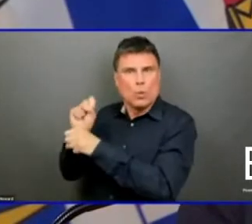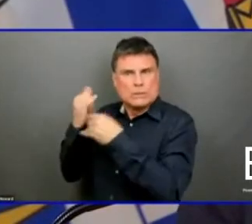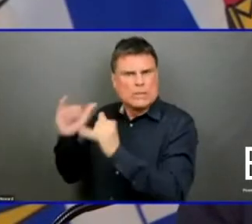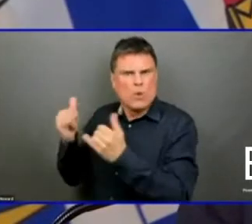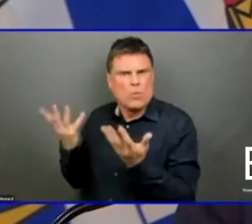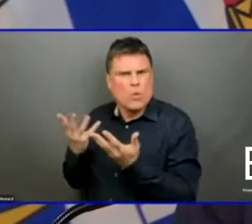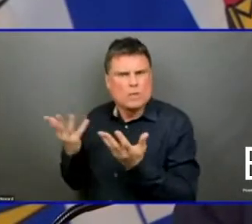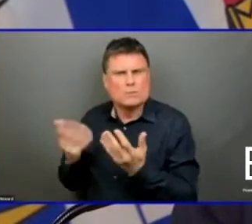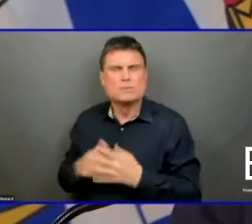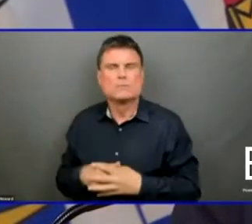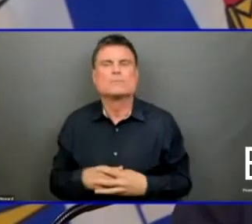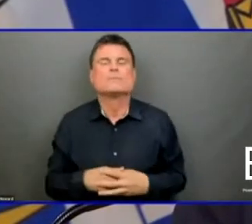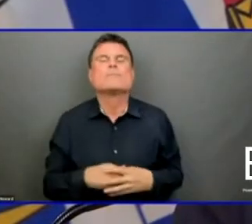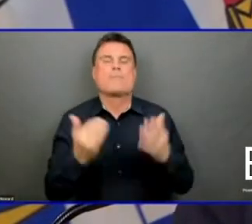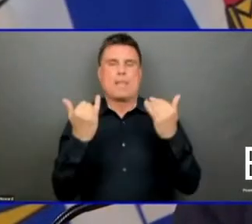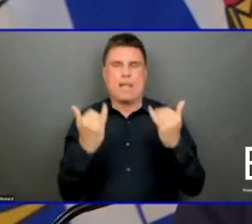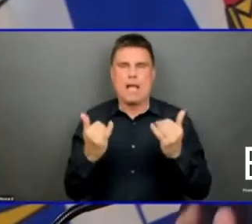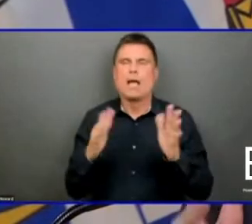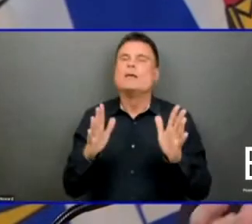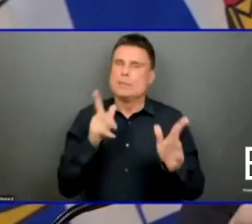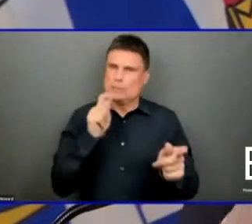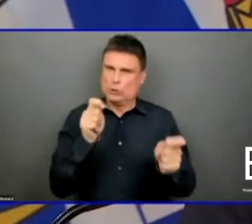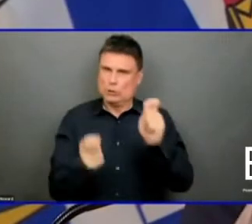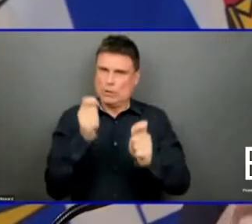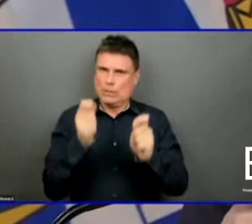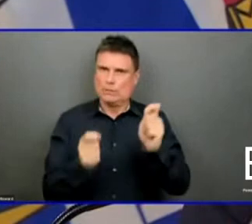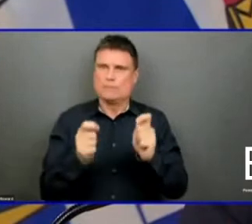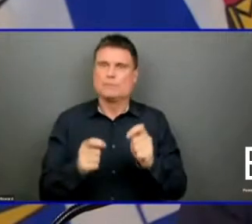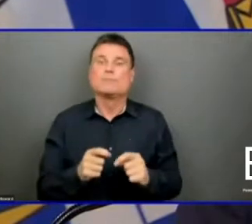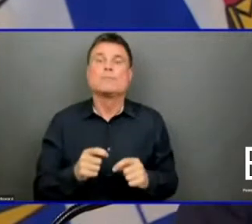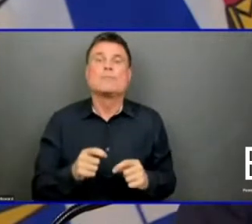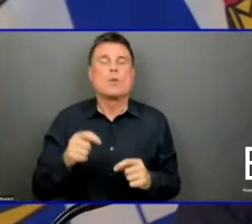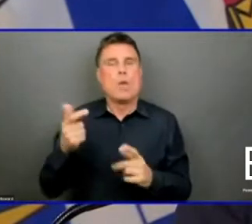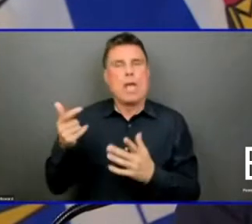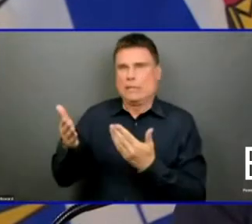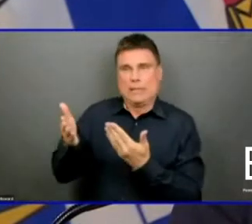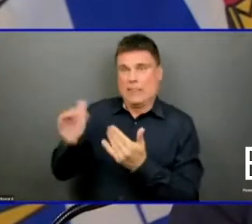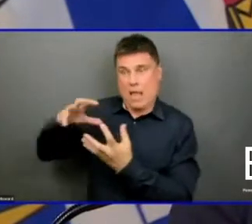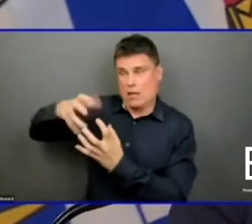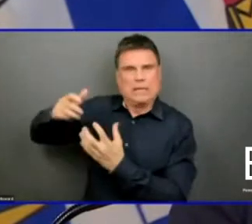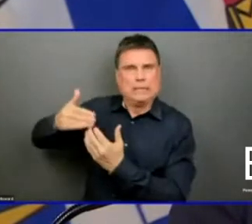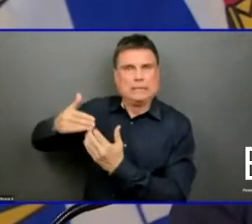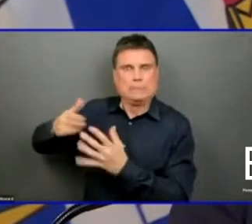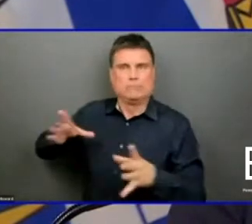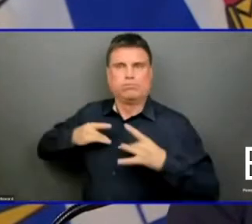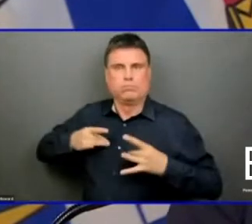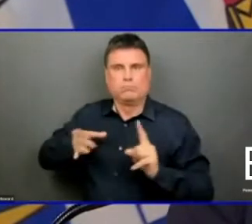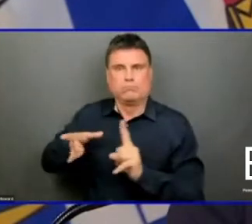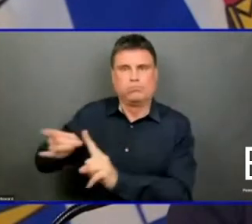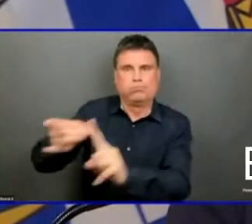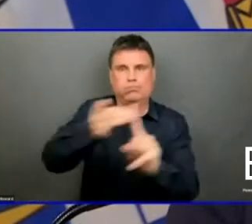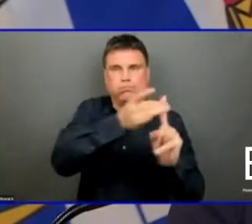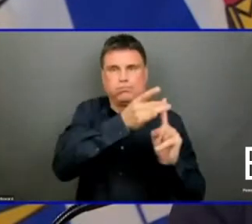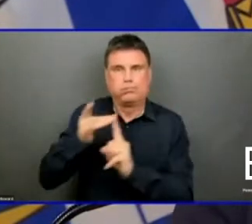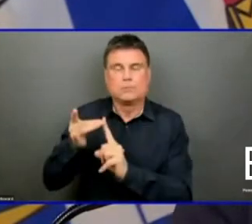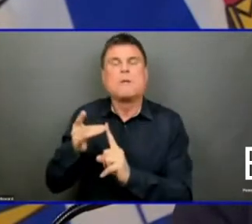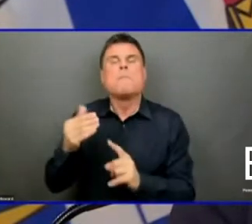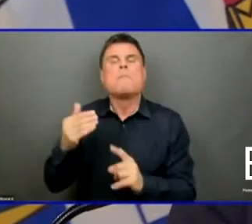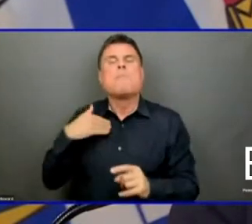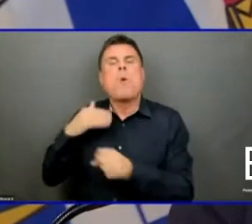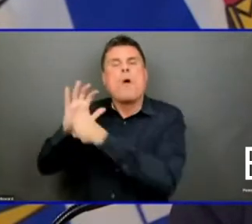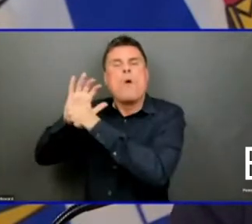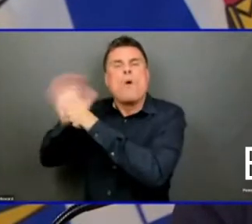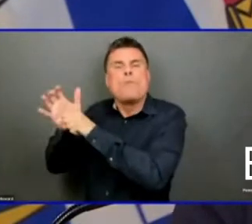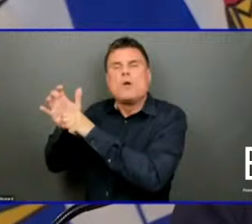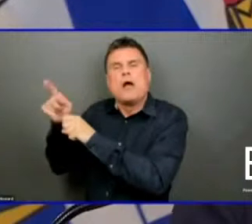seeing it spread so rapidly in families in particular in households, that yes, keep the children home from school if somebody's